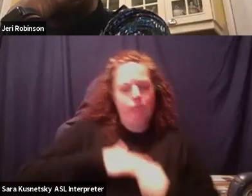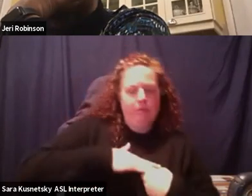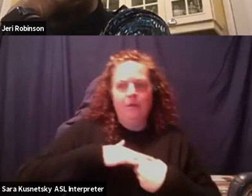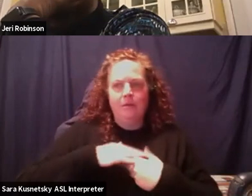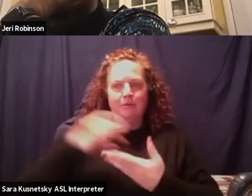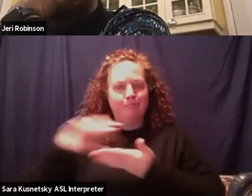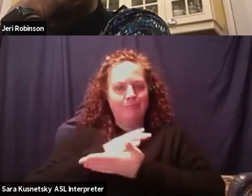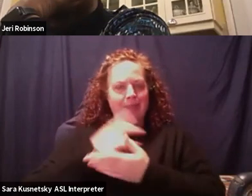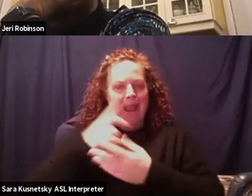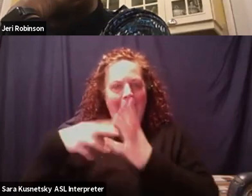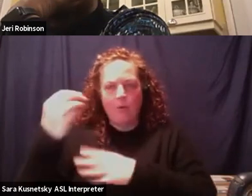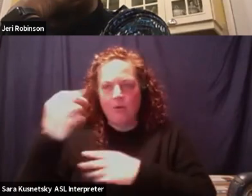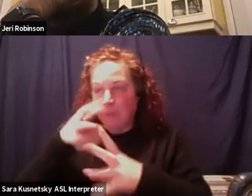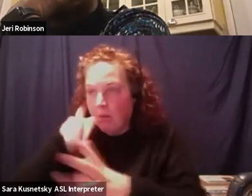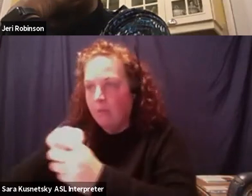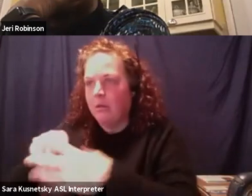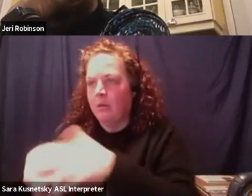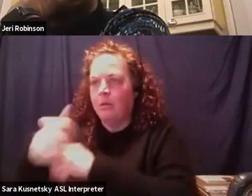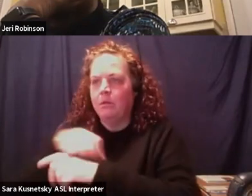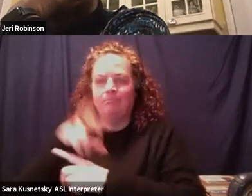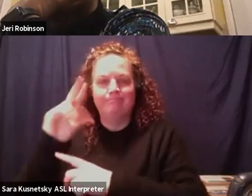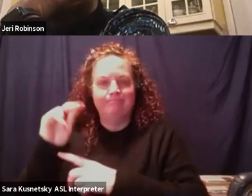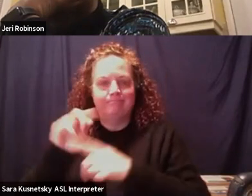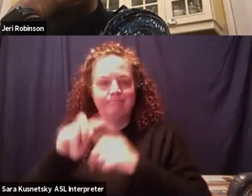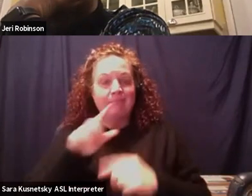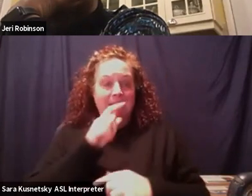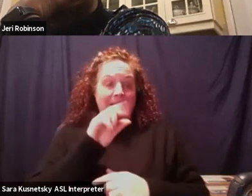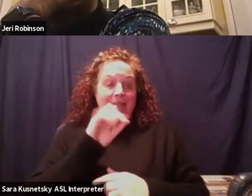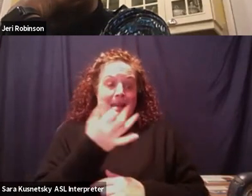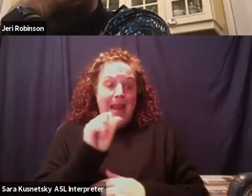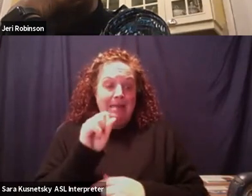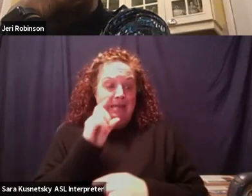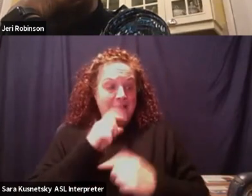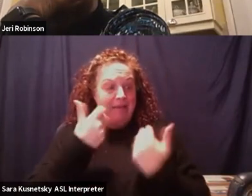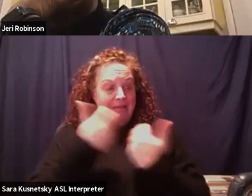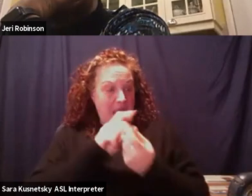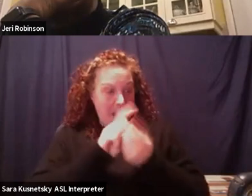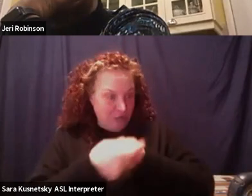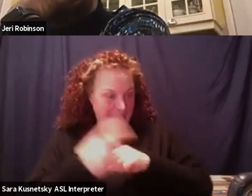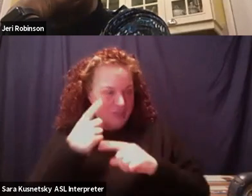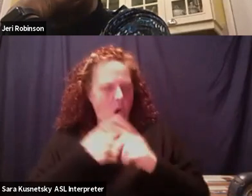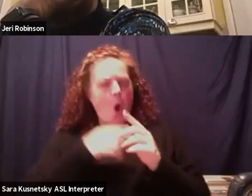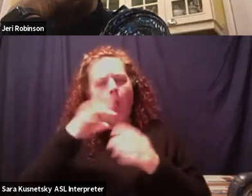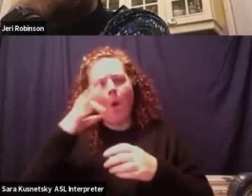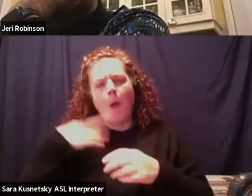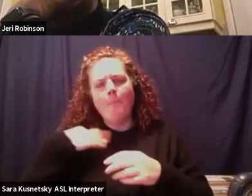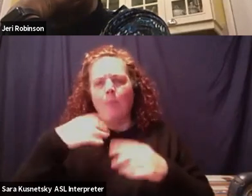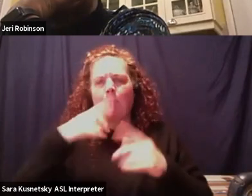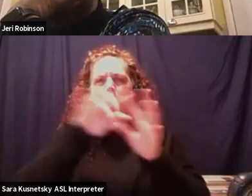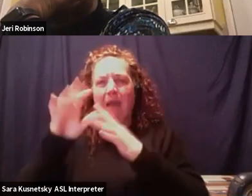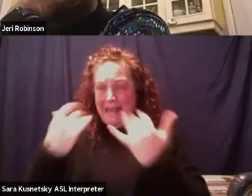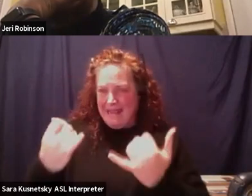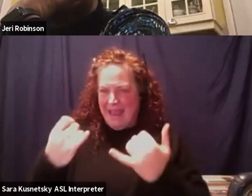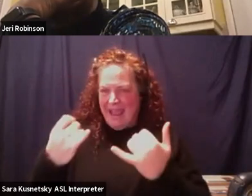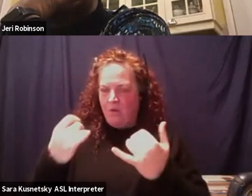game. In the 90s, the Boston School Committee game was changed from elected to appointed. Today in 2021, the schools are just